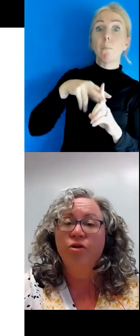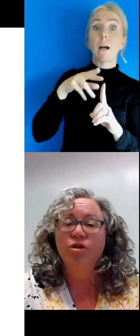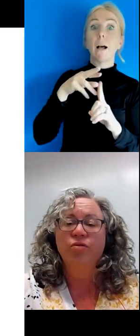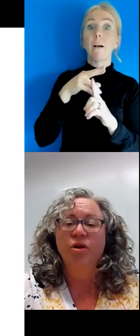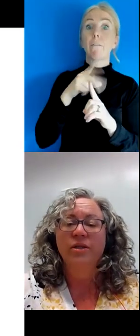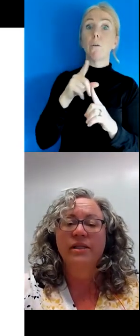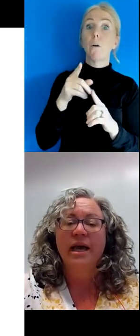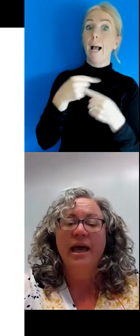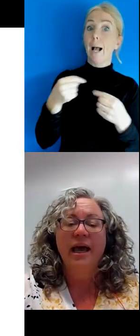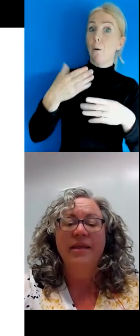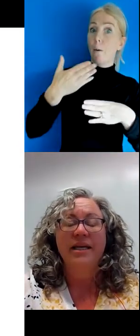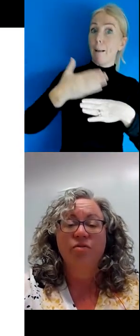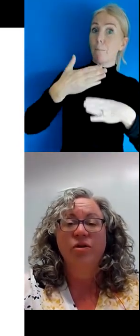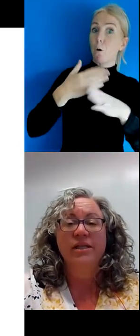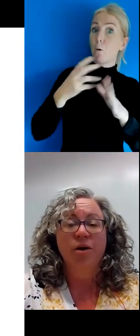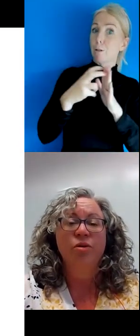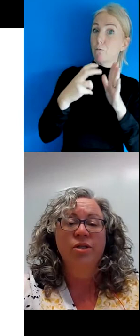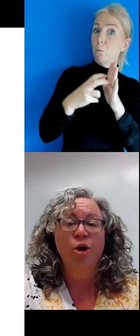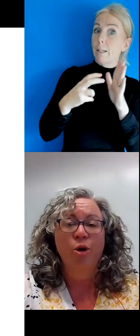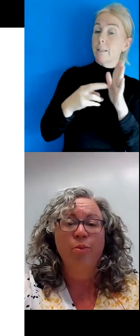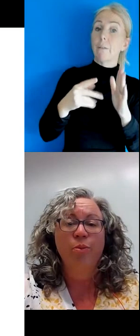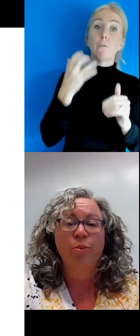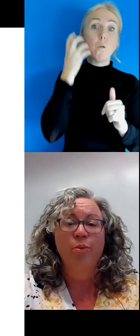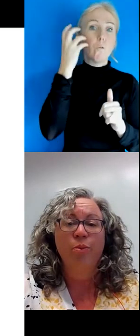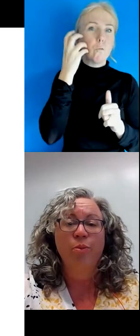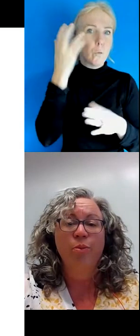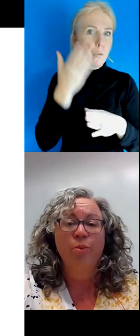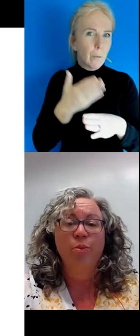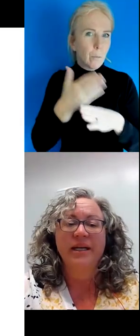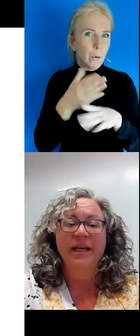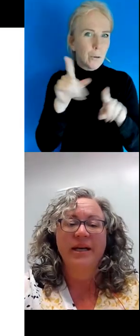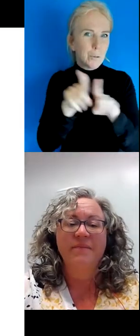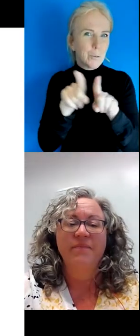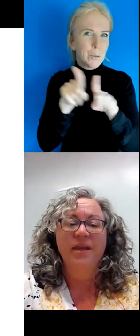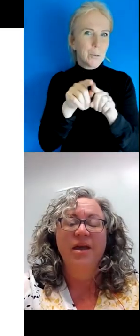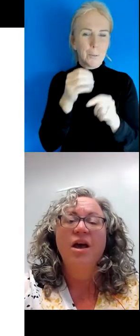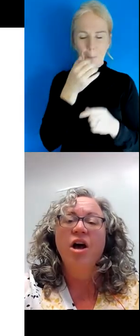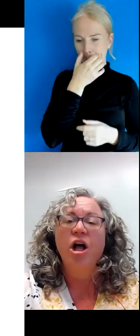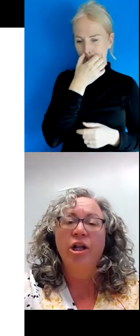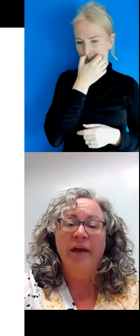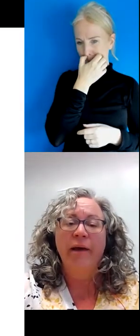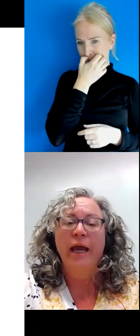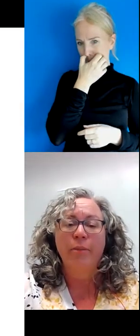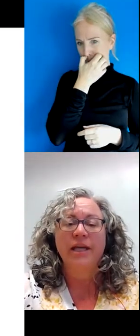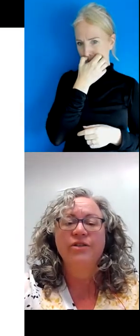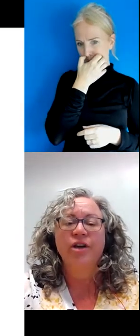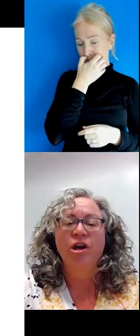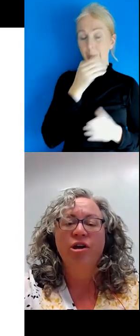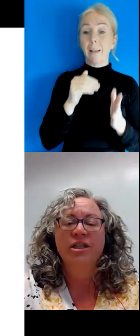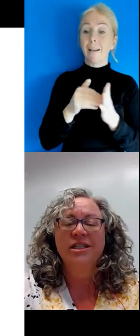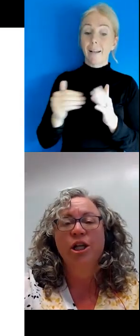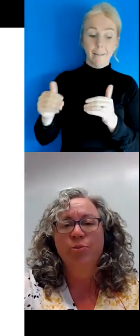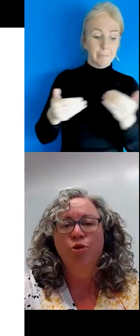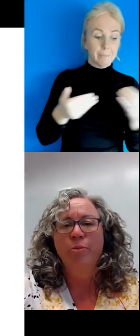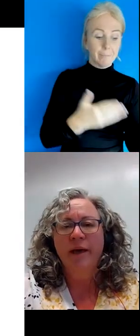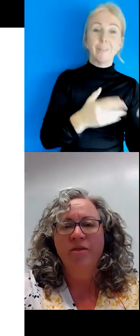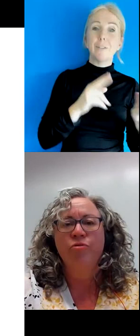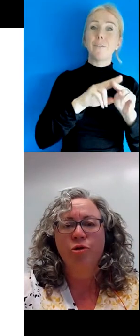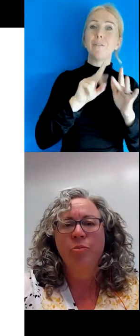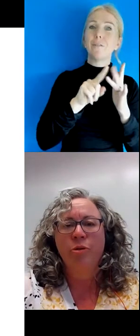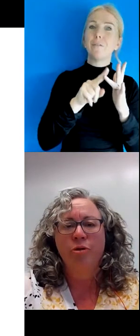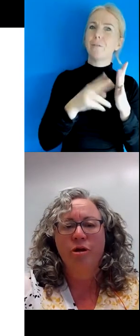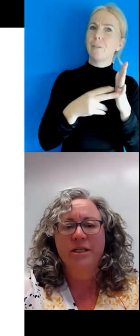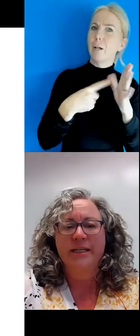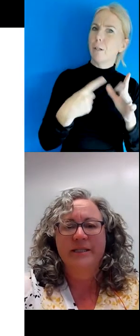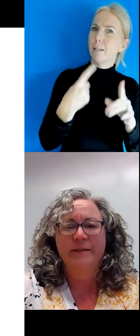for future roles, and these roles are also open to people with disability. I'll now hand back to Fiona to tell you more about